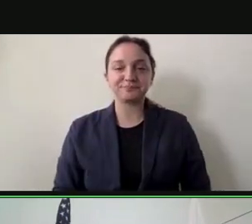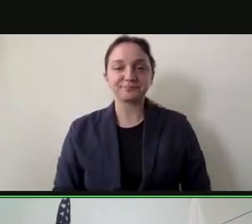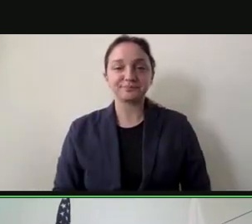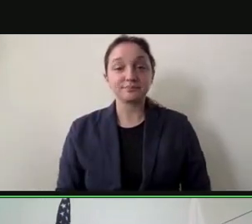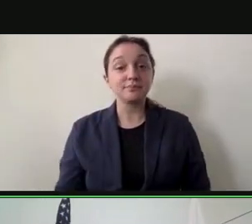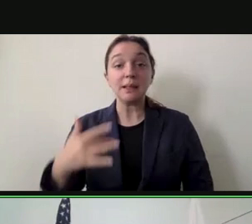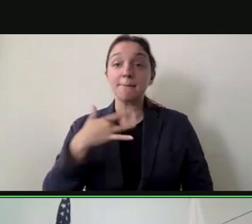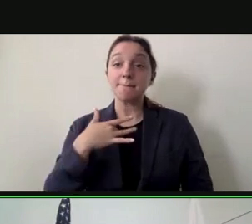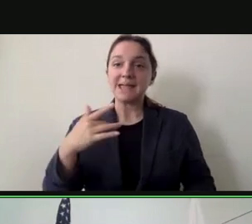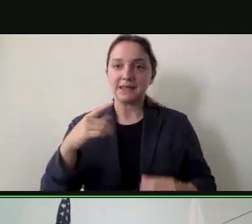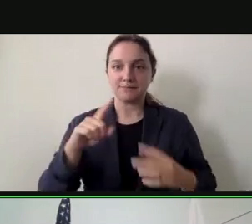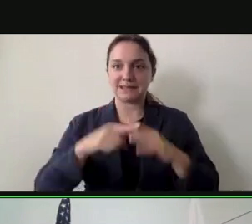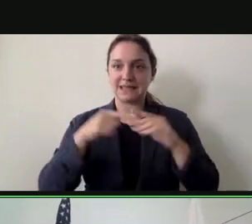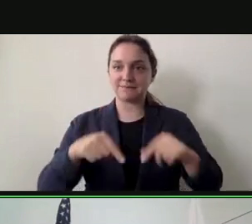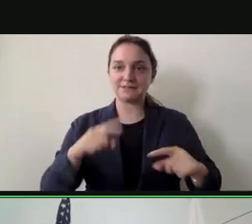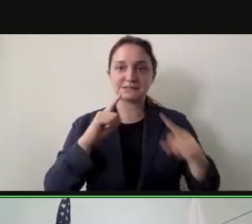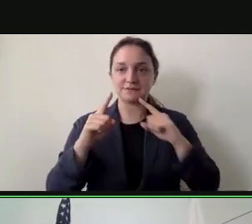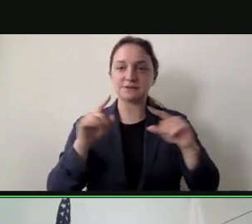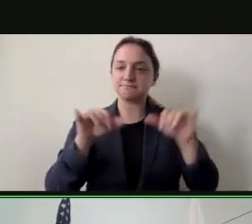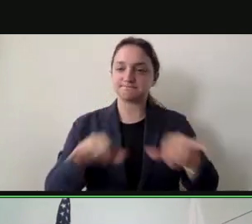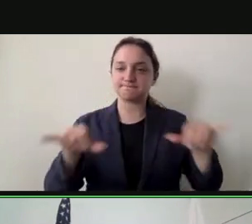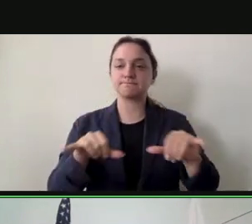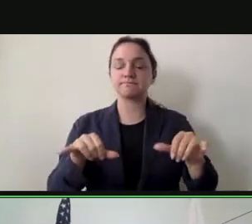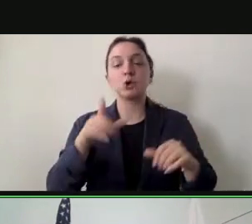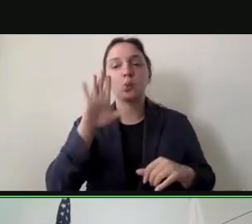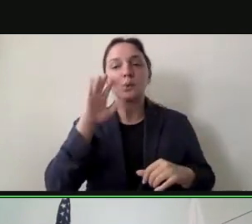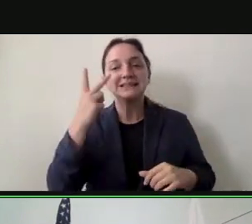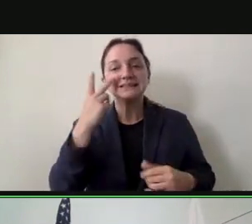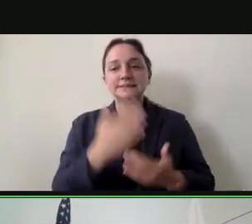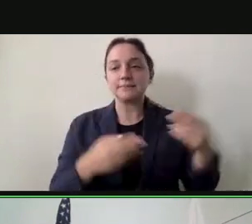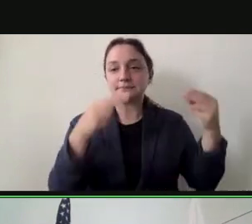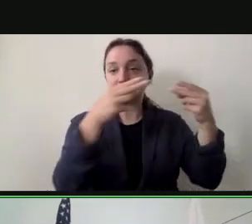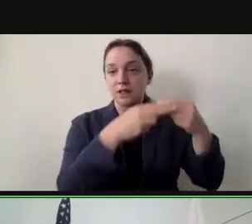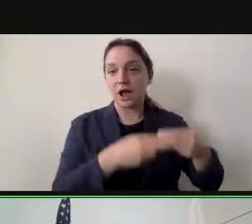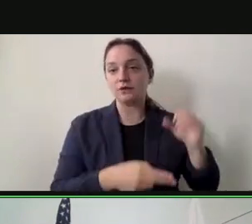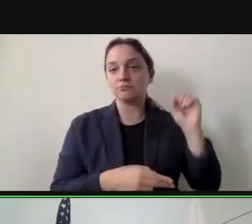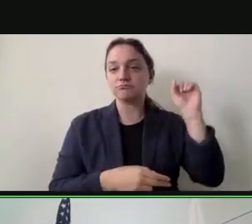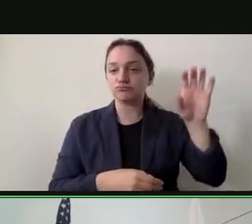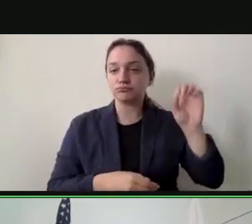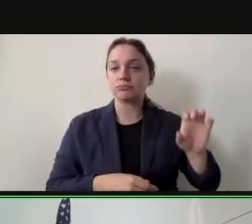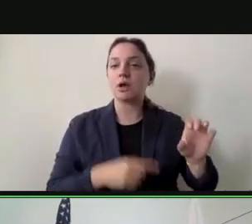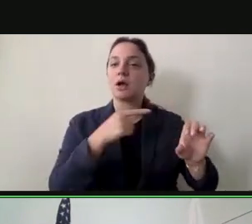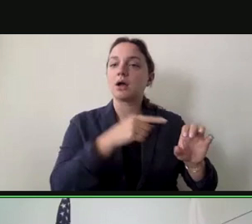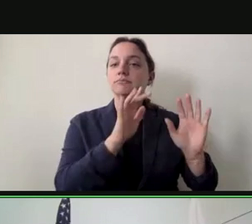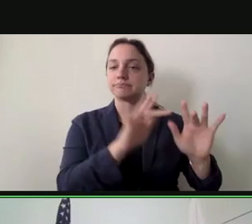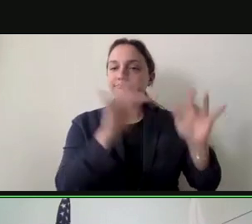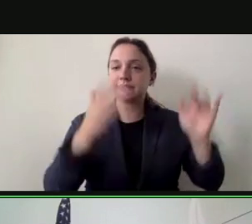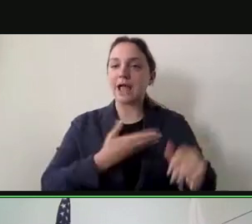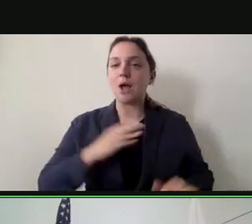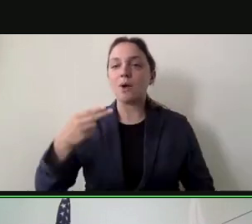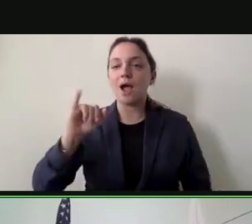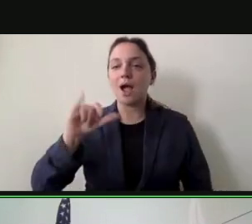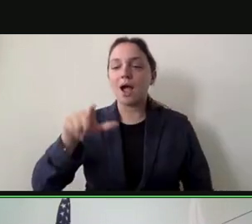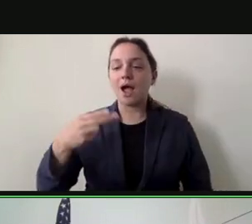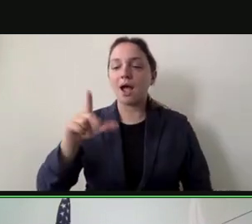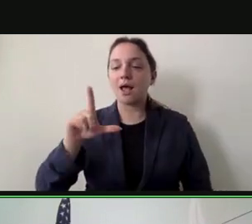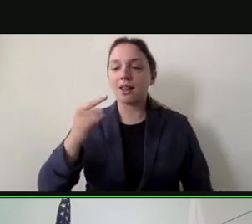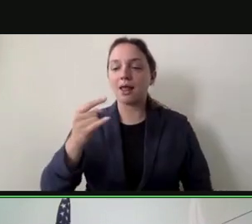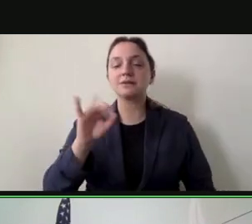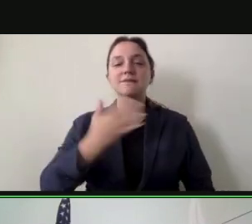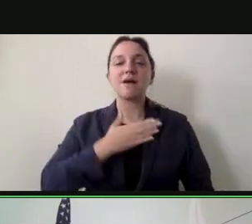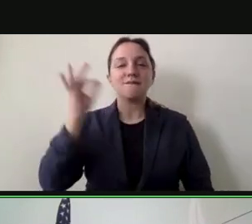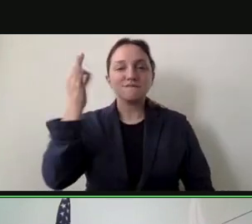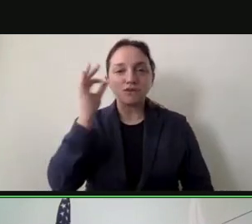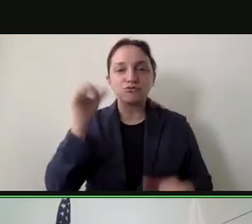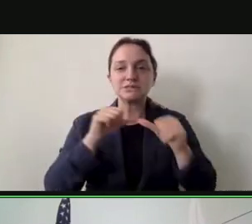conversations, we've got a few slides up front to share with you the highlights of the Federal Sustainability Plan, what it is, where we're headed.